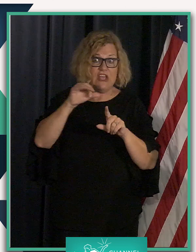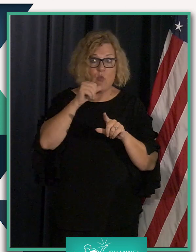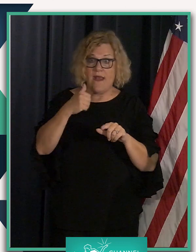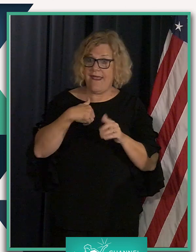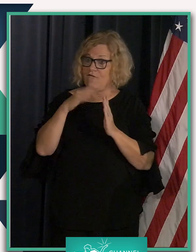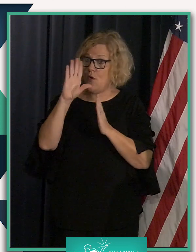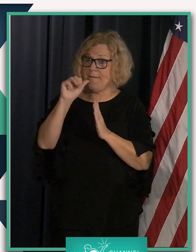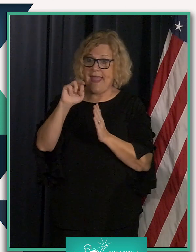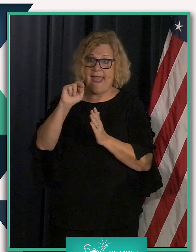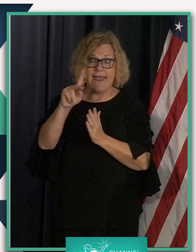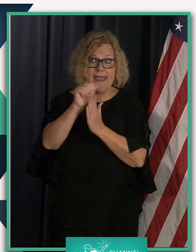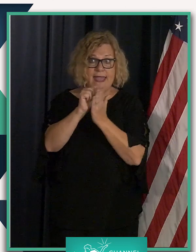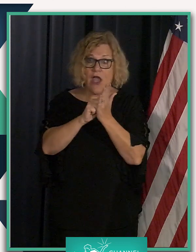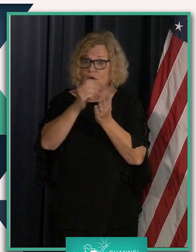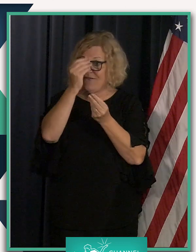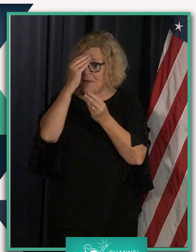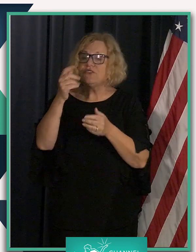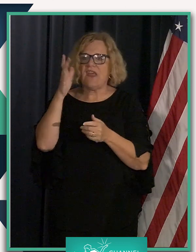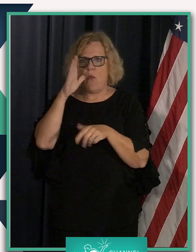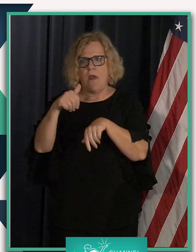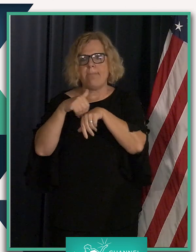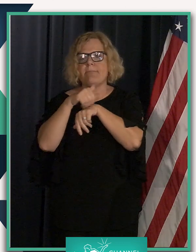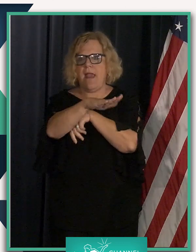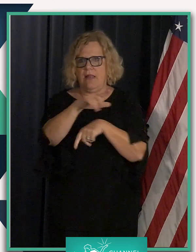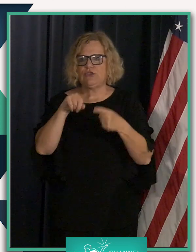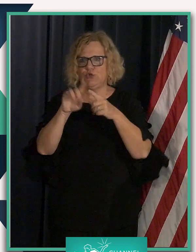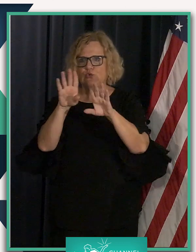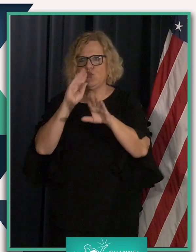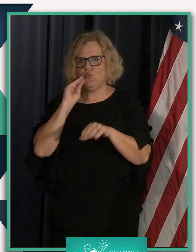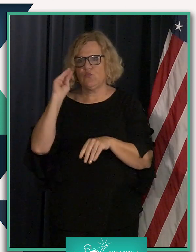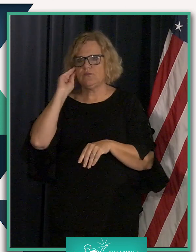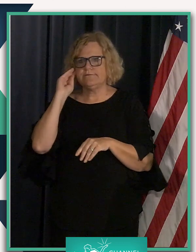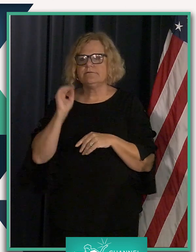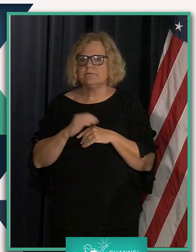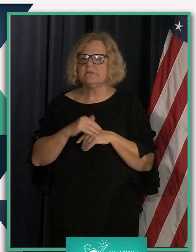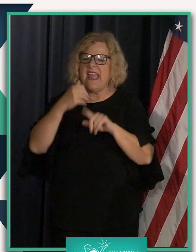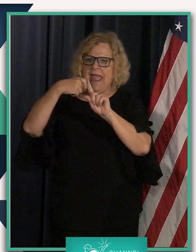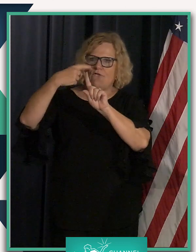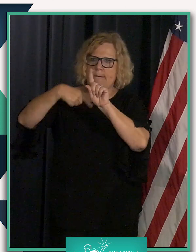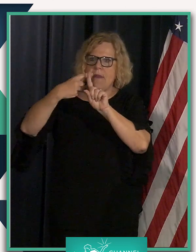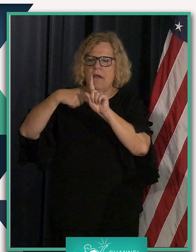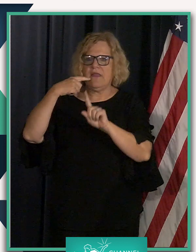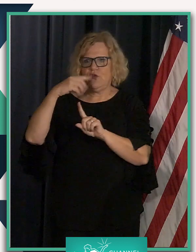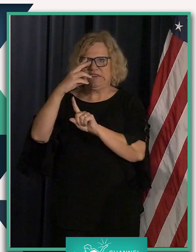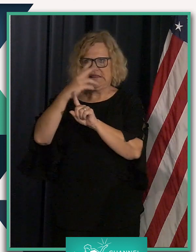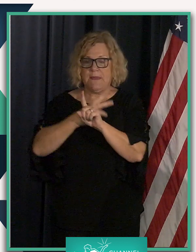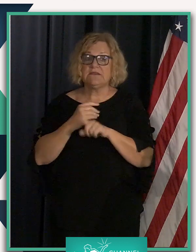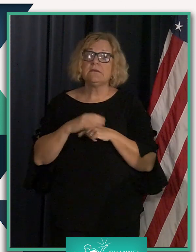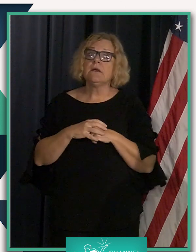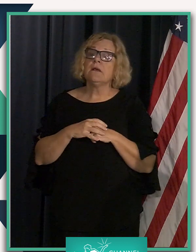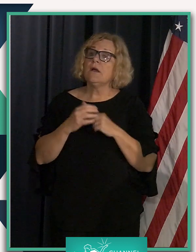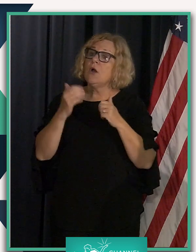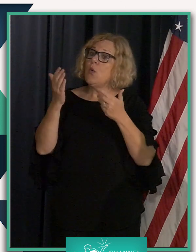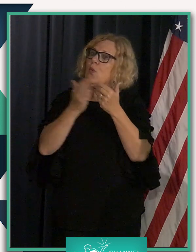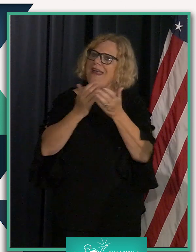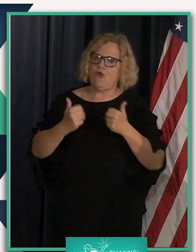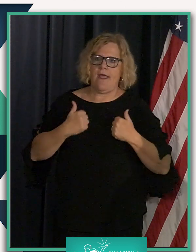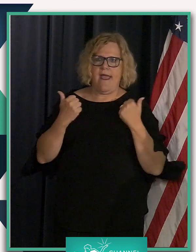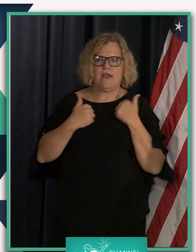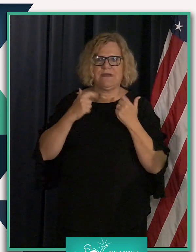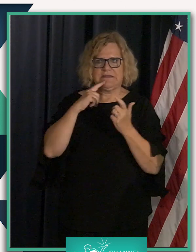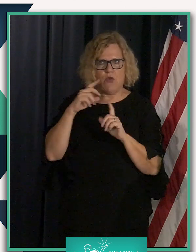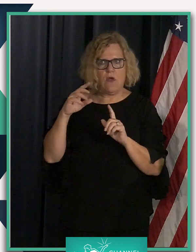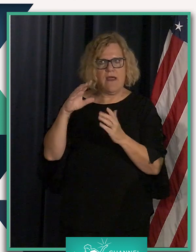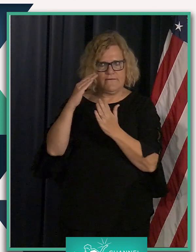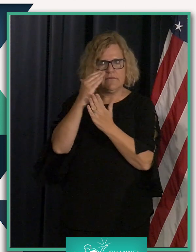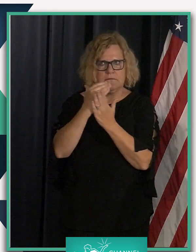they don't have your banking information, they will mail that check to your house each month for the next 6 months. Whatever address you have on